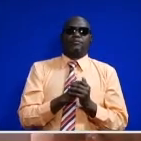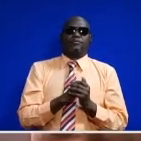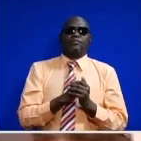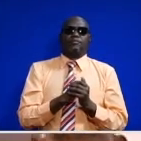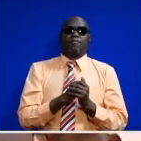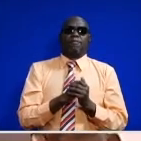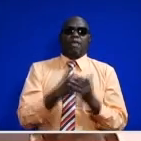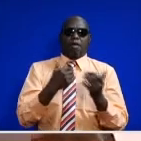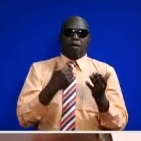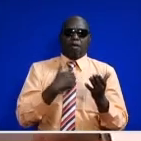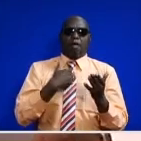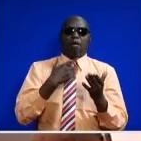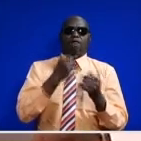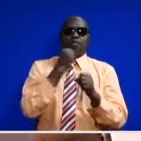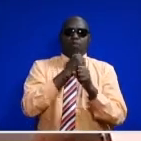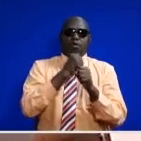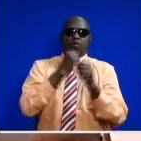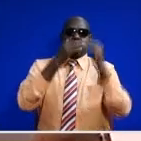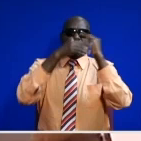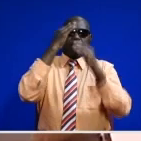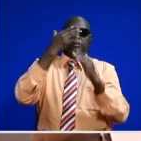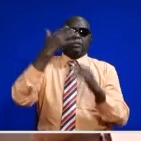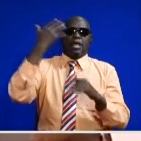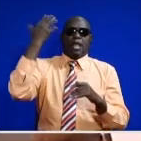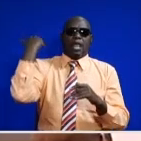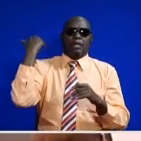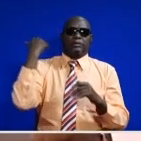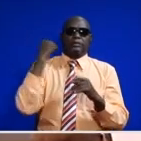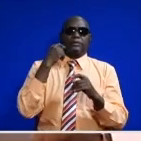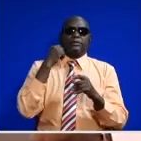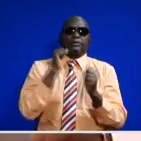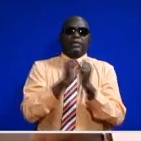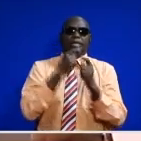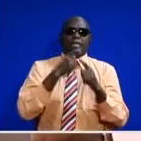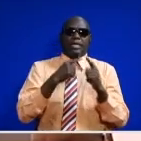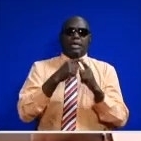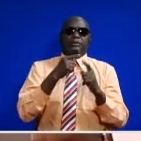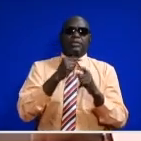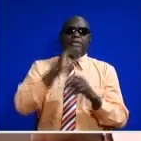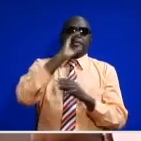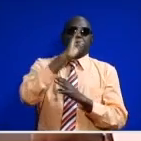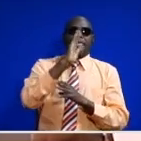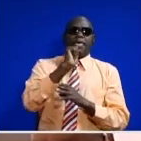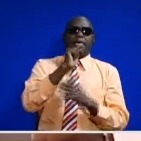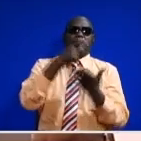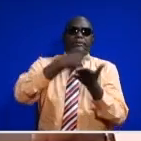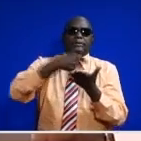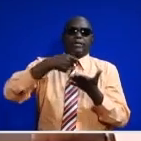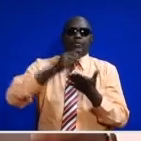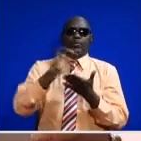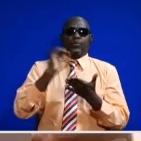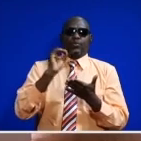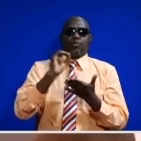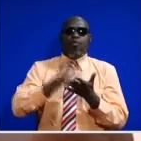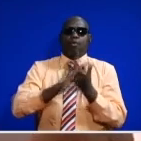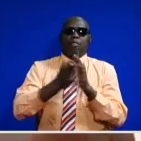We have stayed in the university for the last 10 years without signing any CBA. And without any CBA,